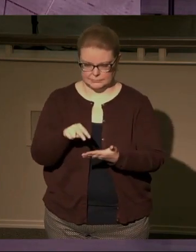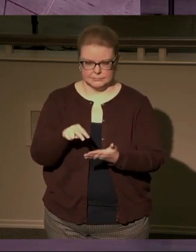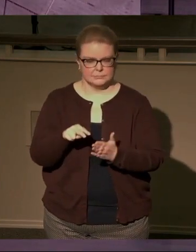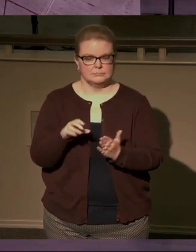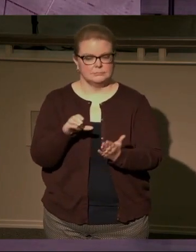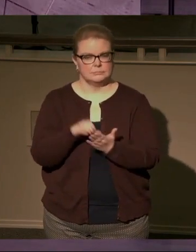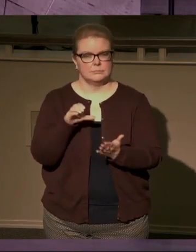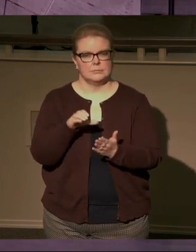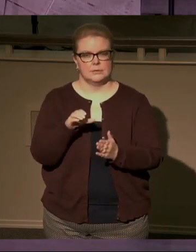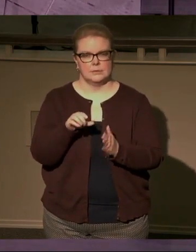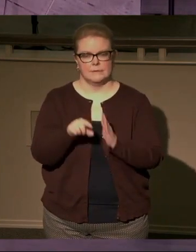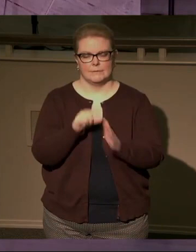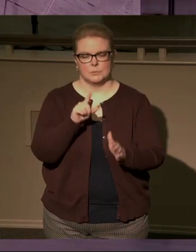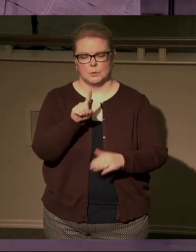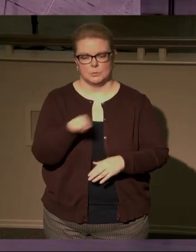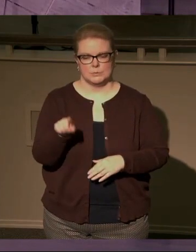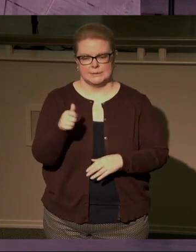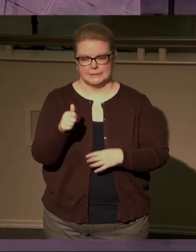chapter 2, verses 1 through 10.